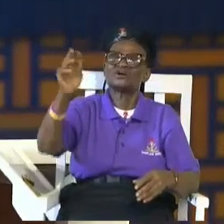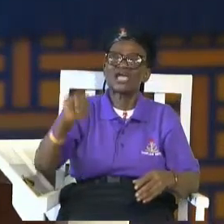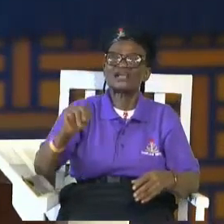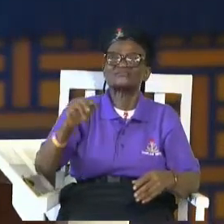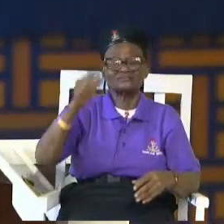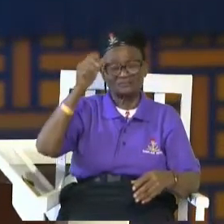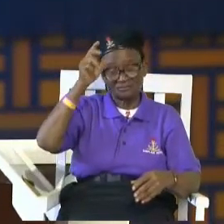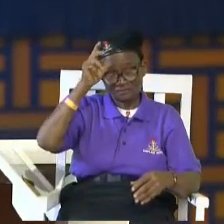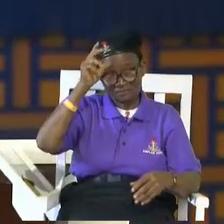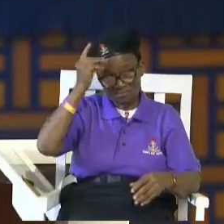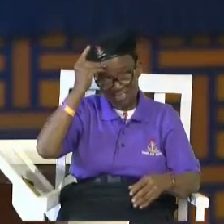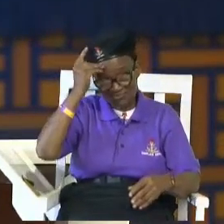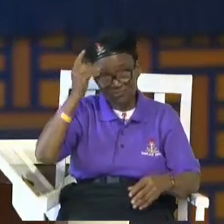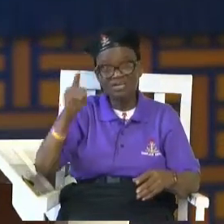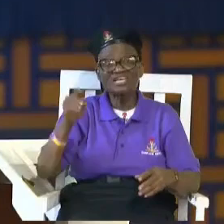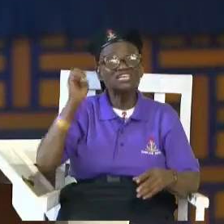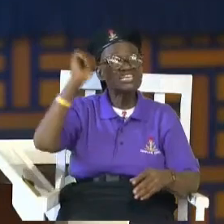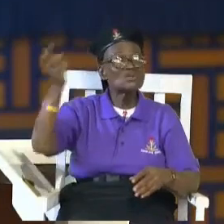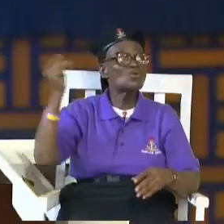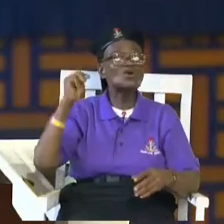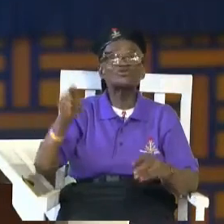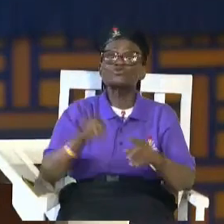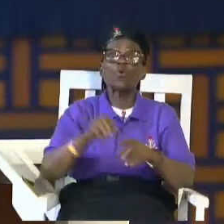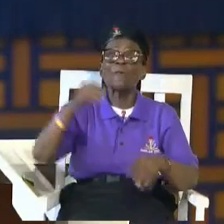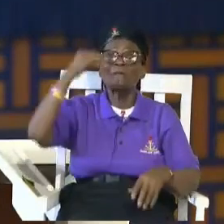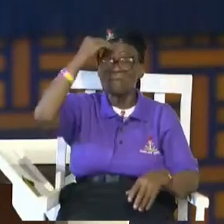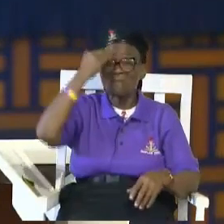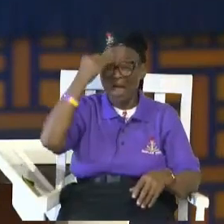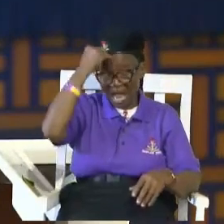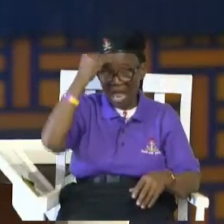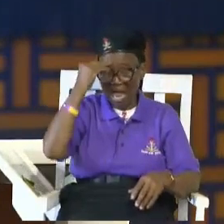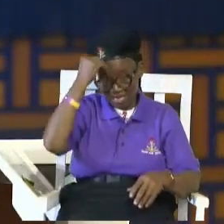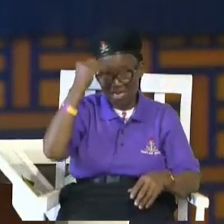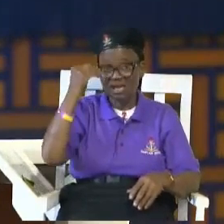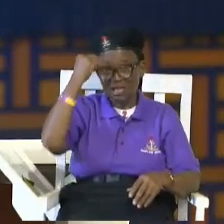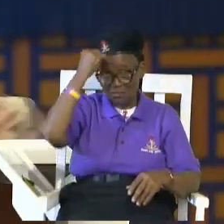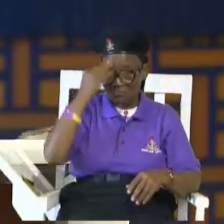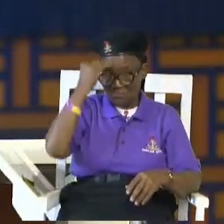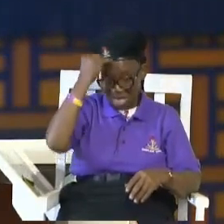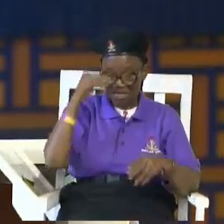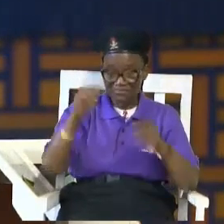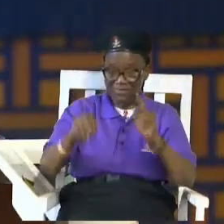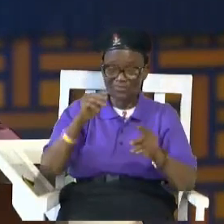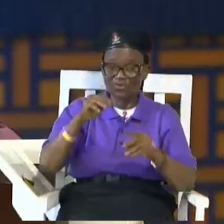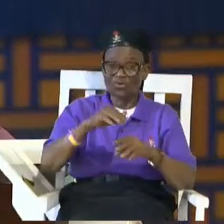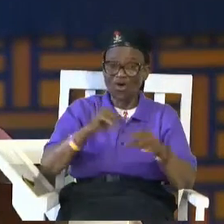He was so mad, mad people called him mad.